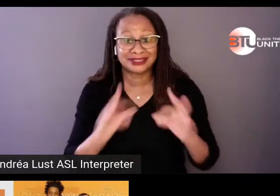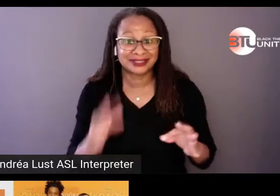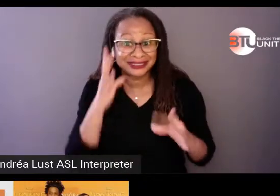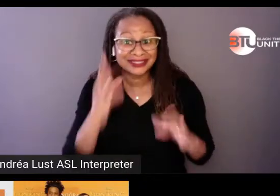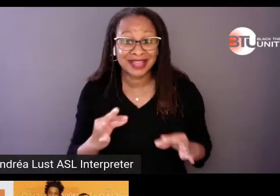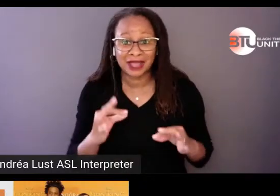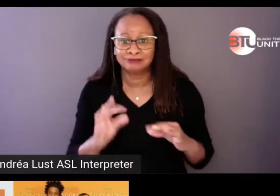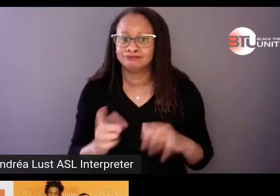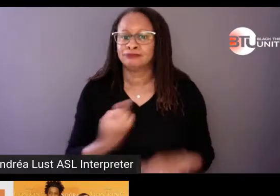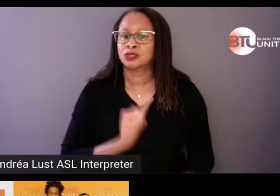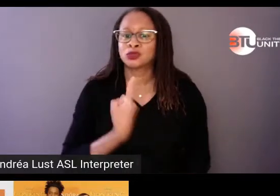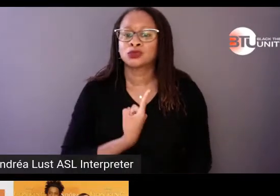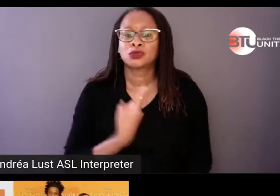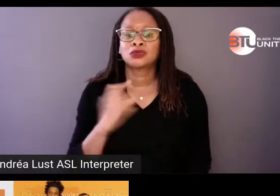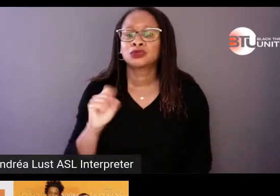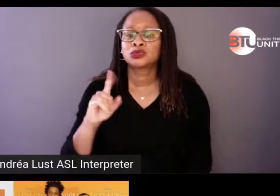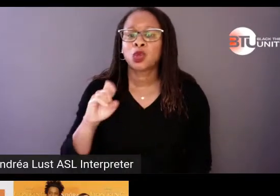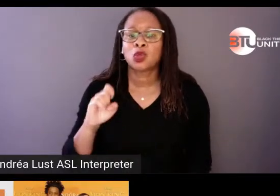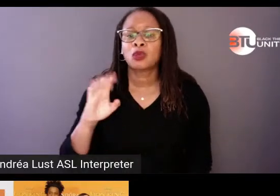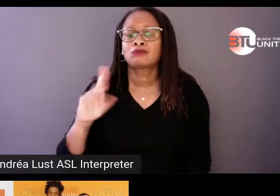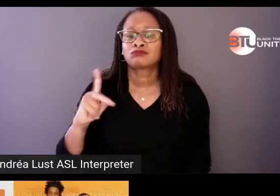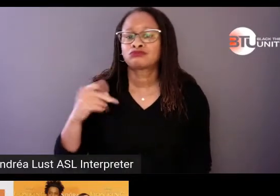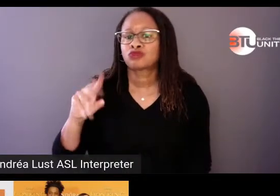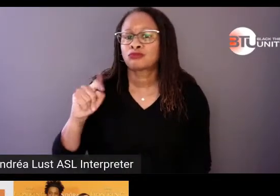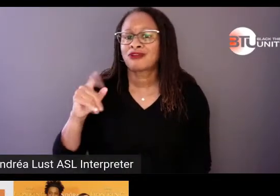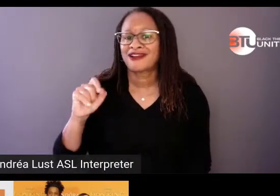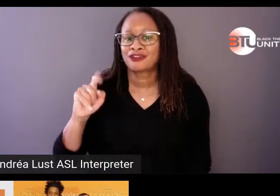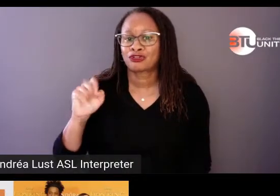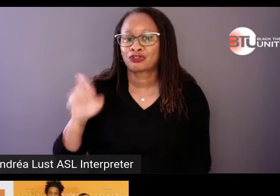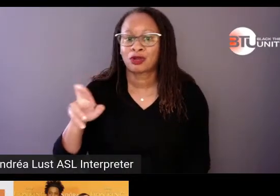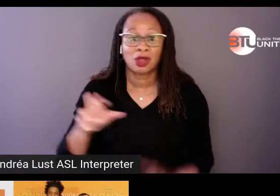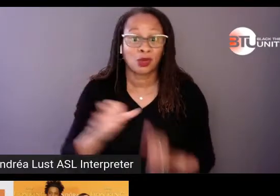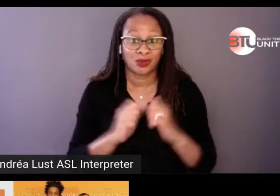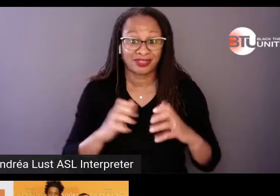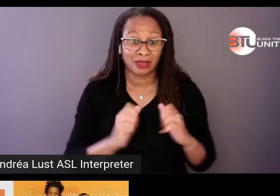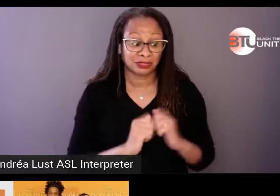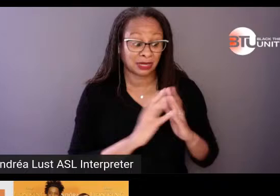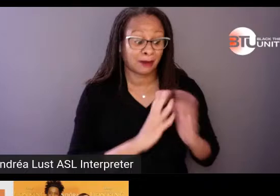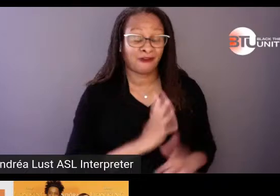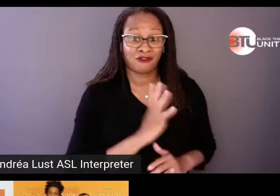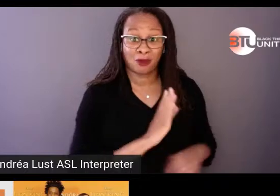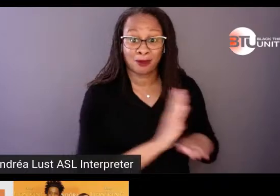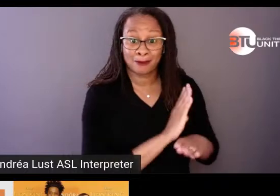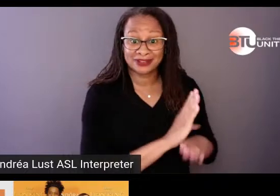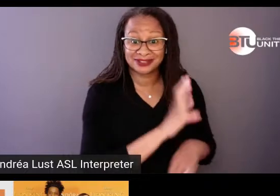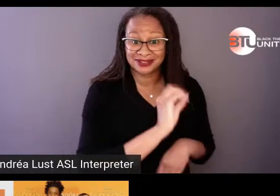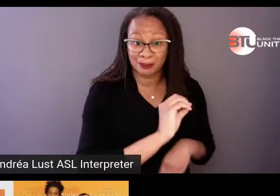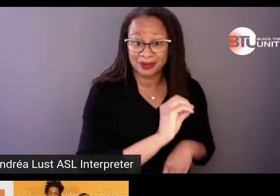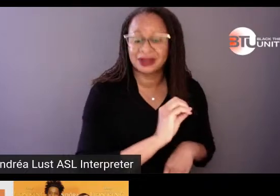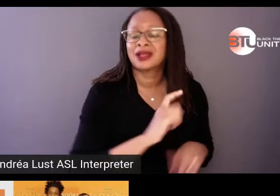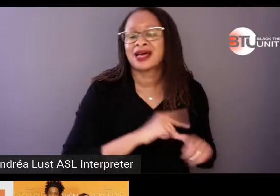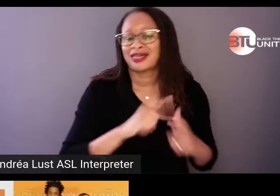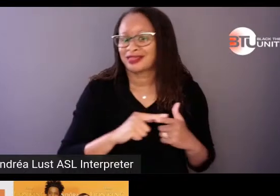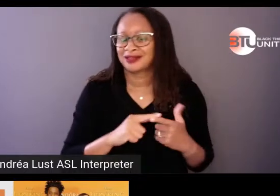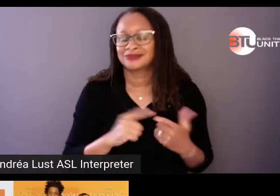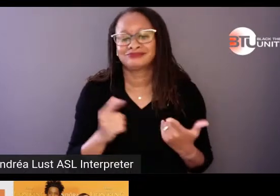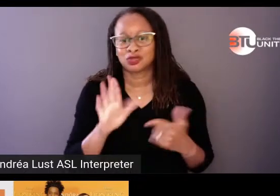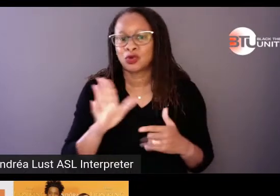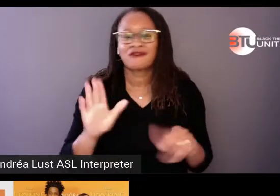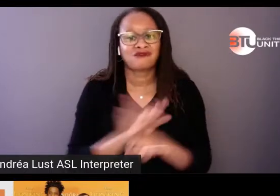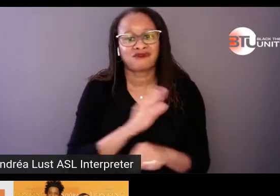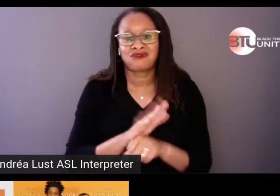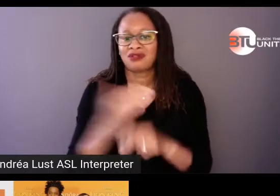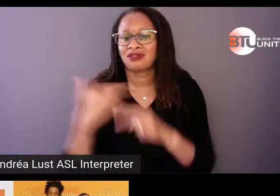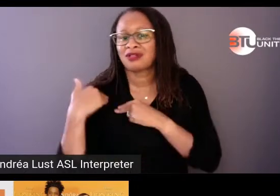proprietor without forming a company, if your business venture goes south, you're fully